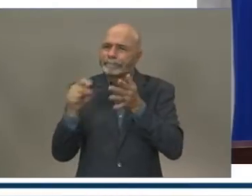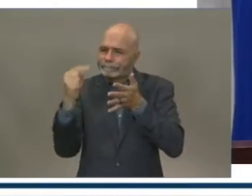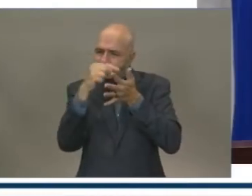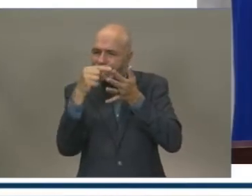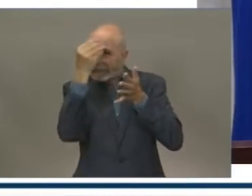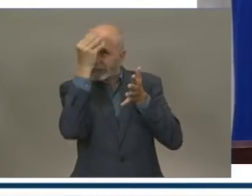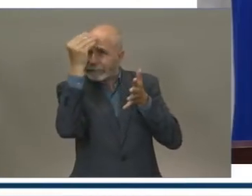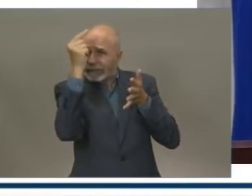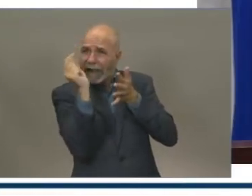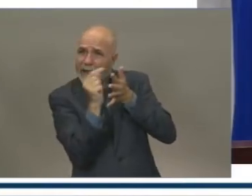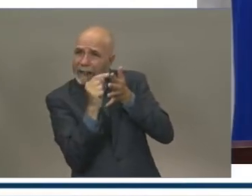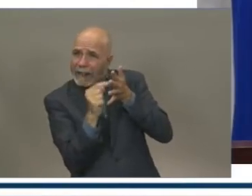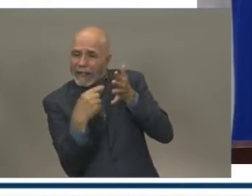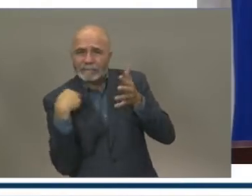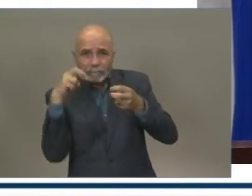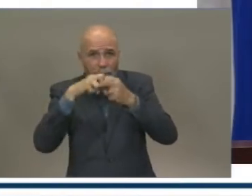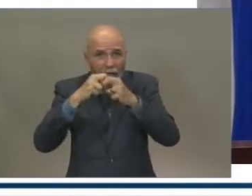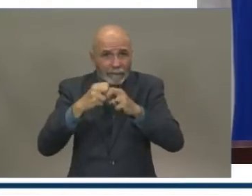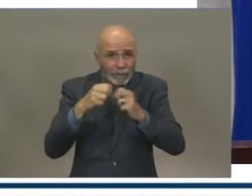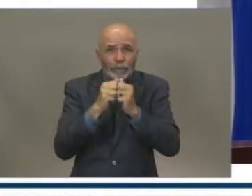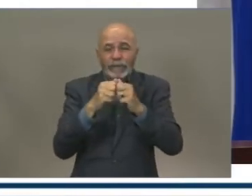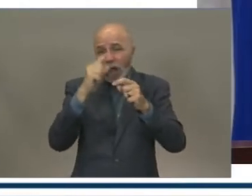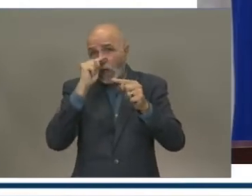those who are truly eligible.